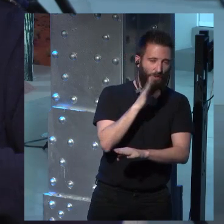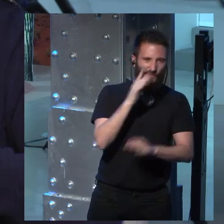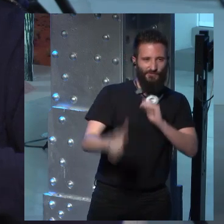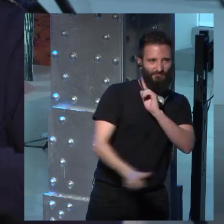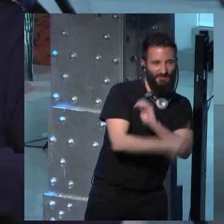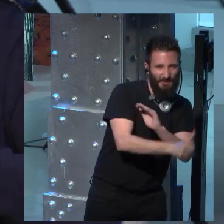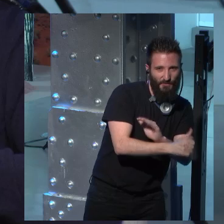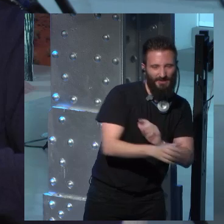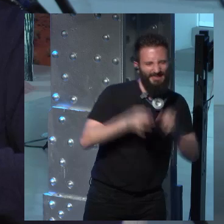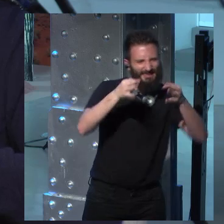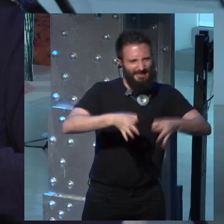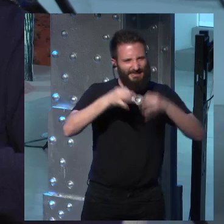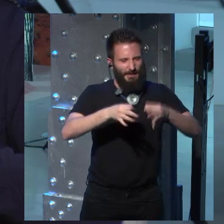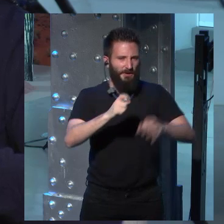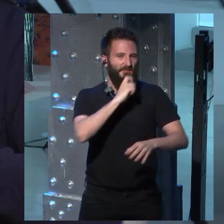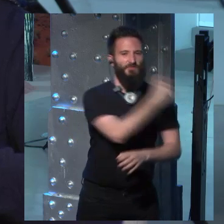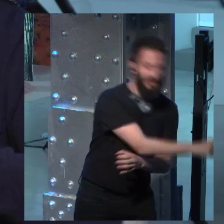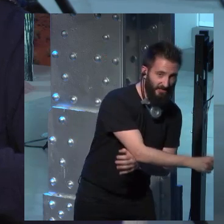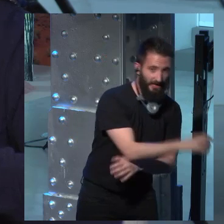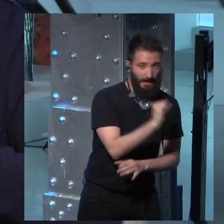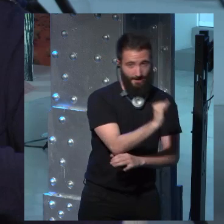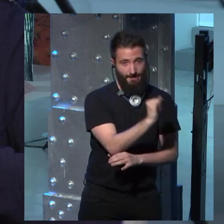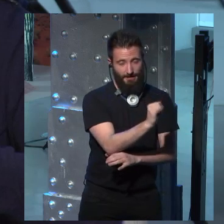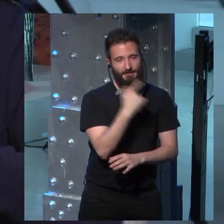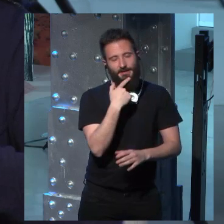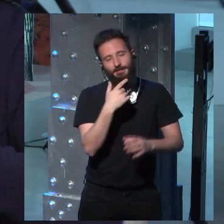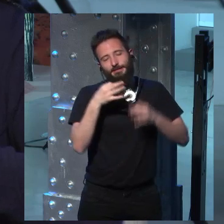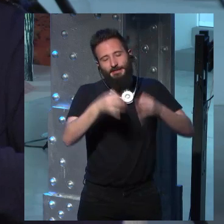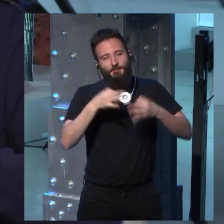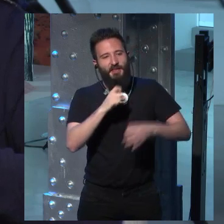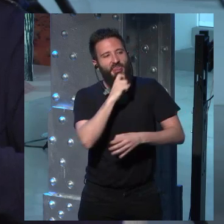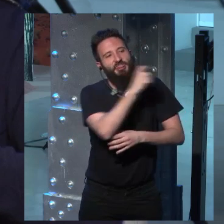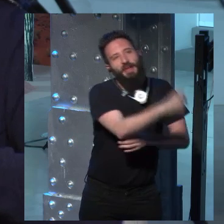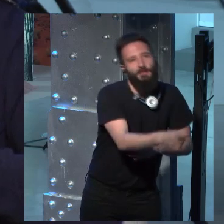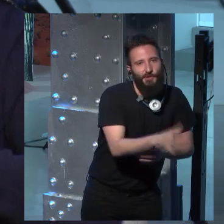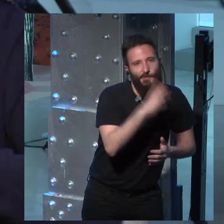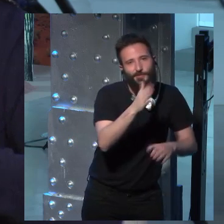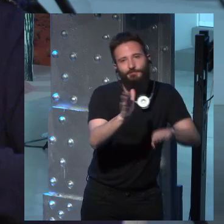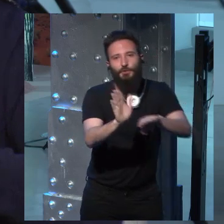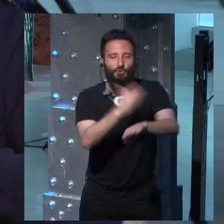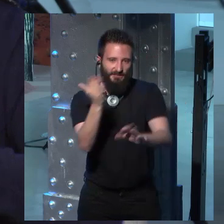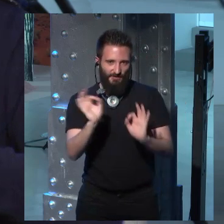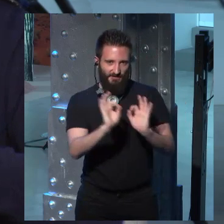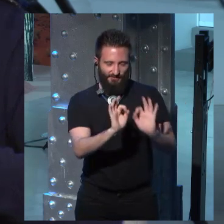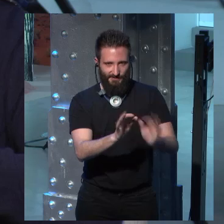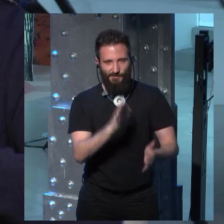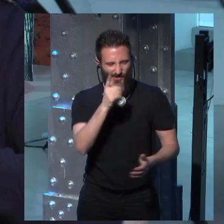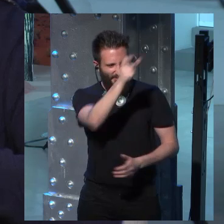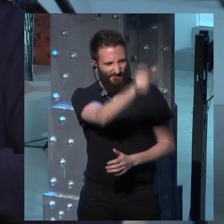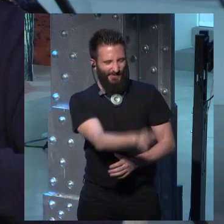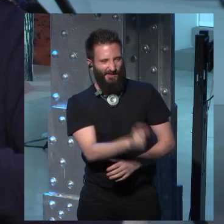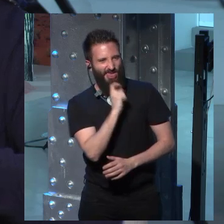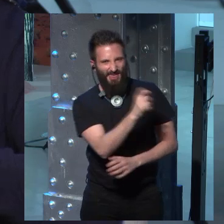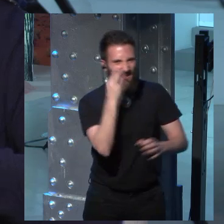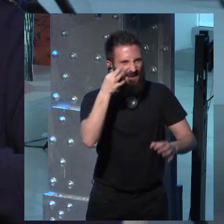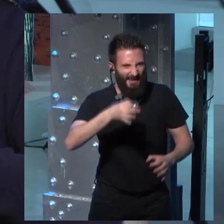it's collateral damage, and he doesn't see it until it's too late. He never sort of goes out to hurt anyone, except he